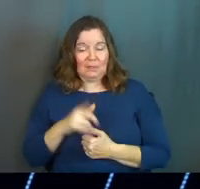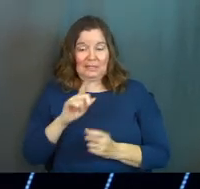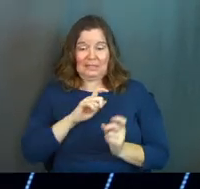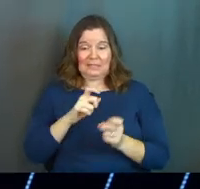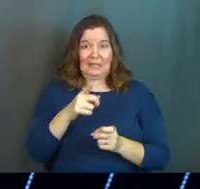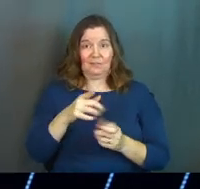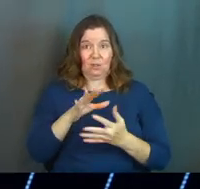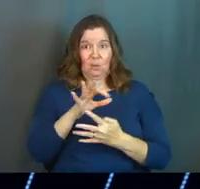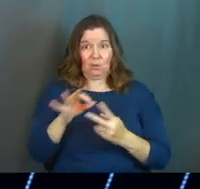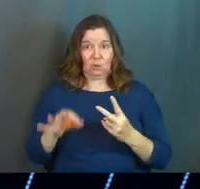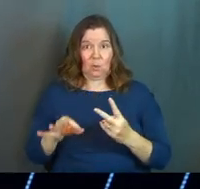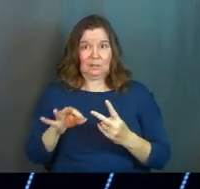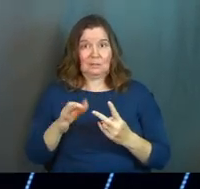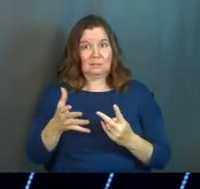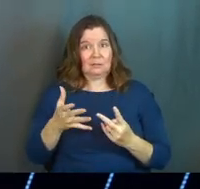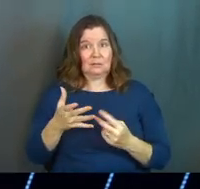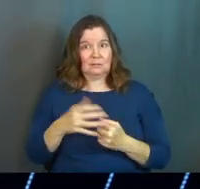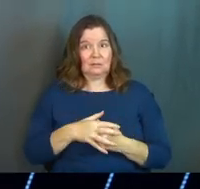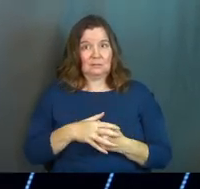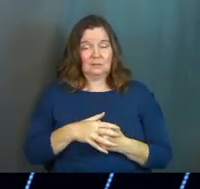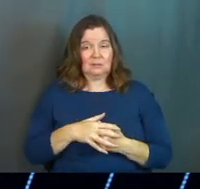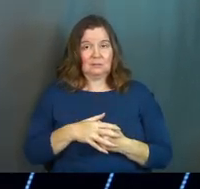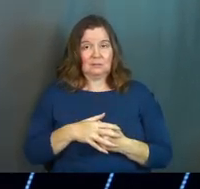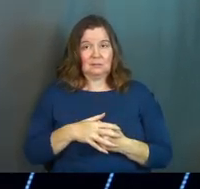He's given you a choice.